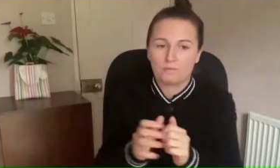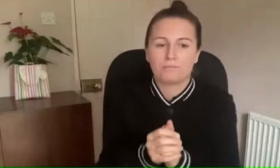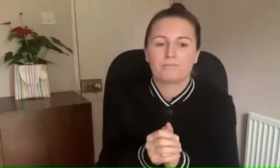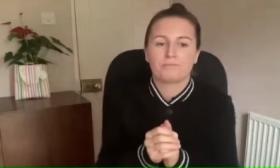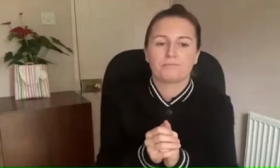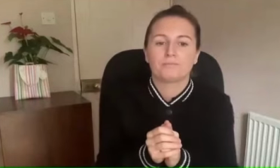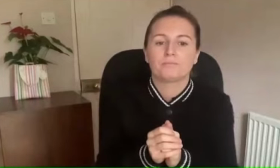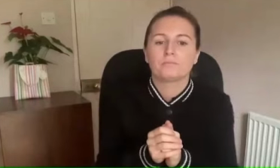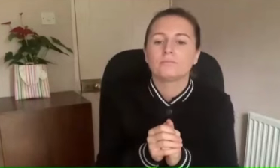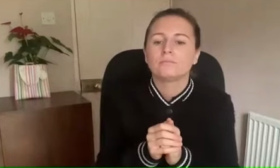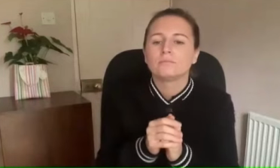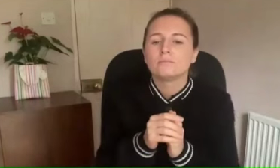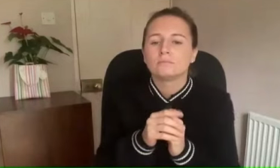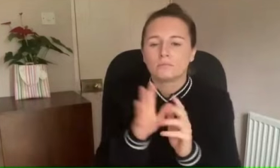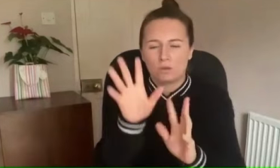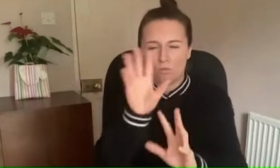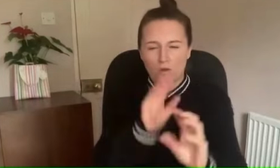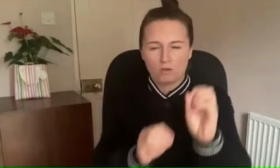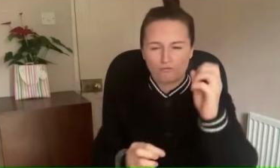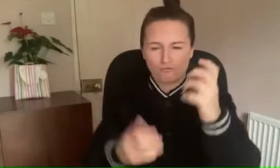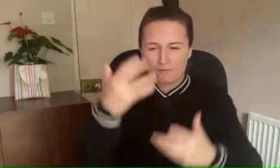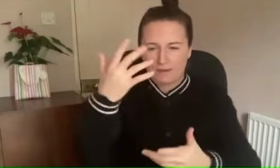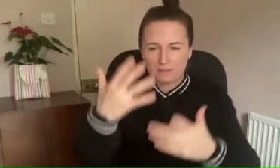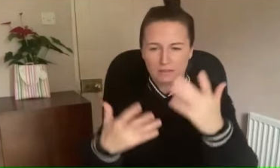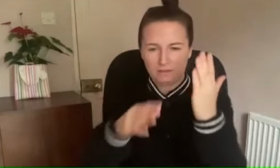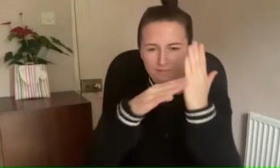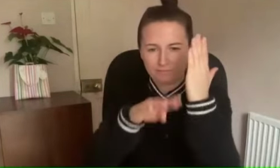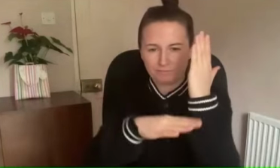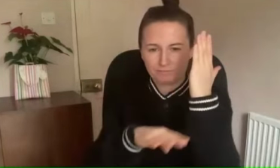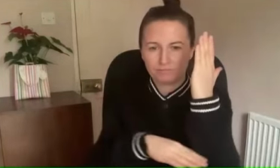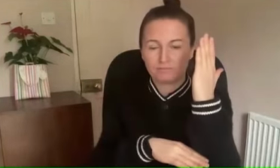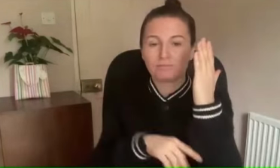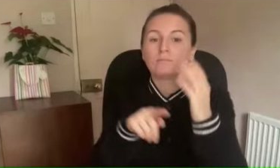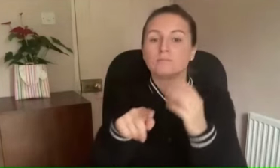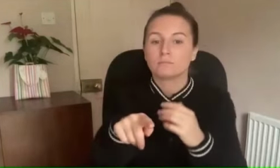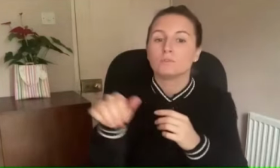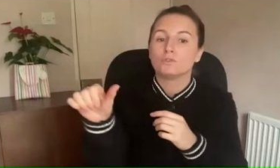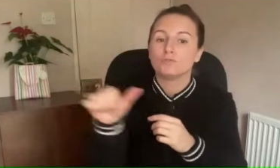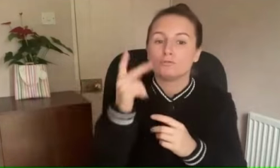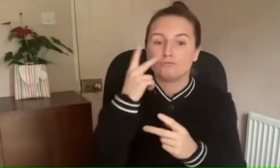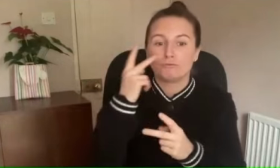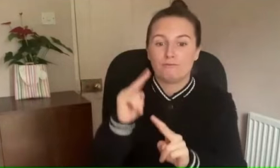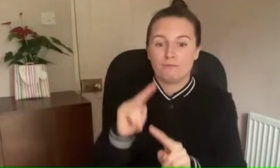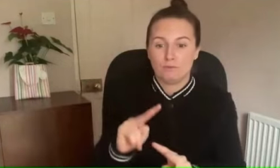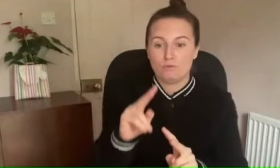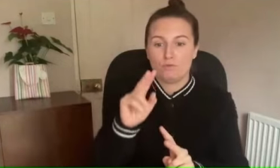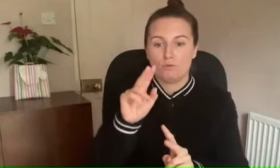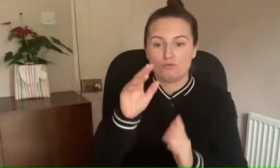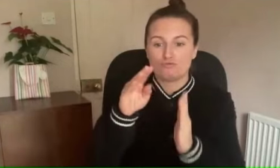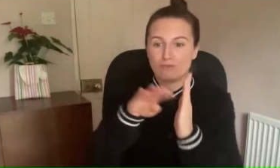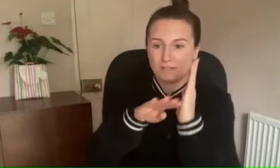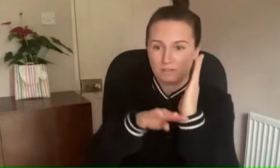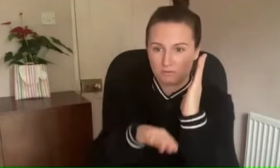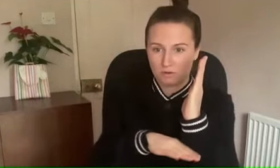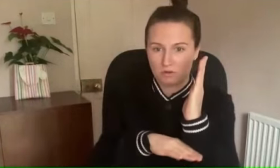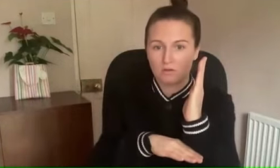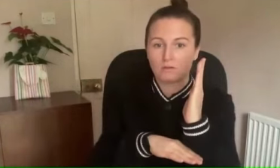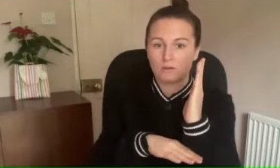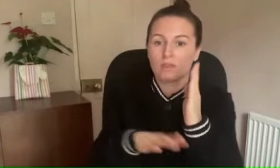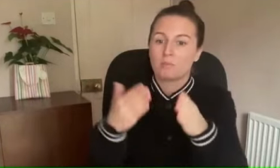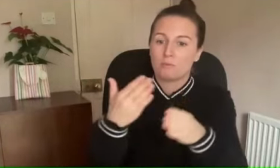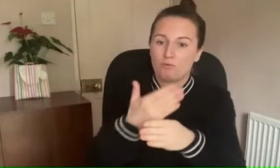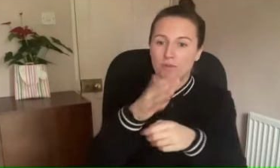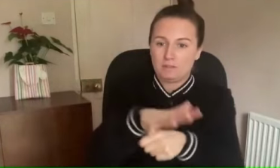When determining ratings, this should involve reviewing the criteria within each performance area and should draw on the